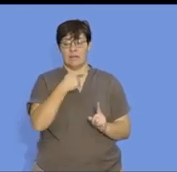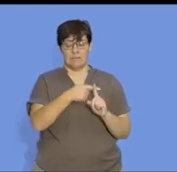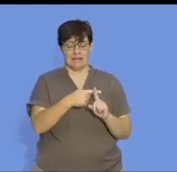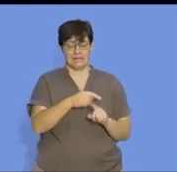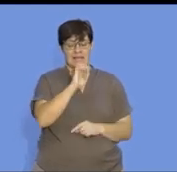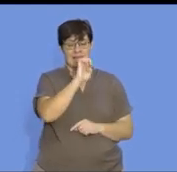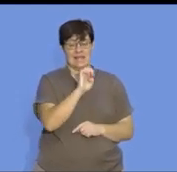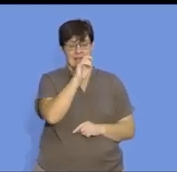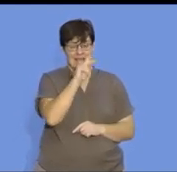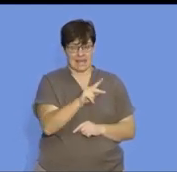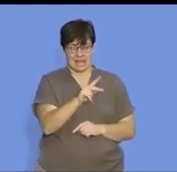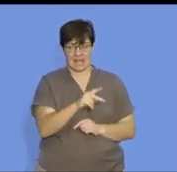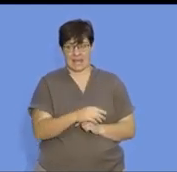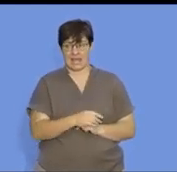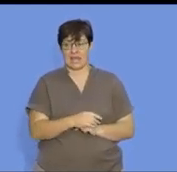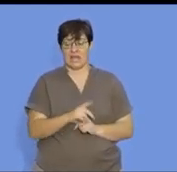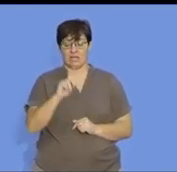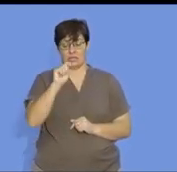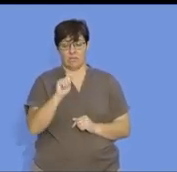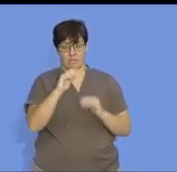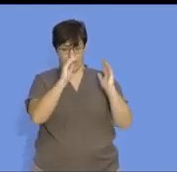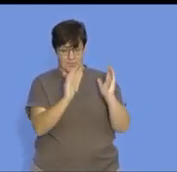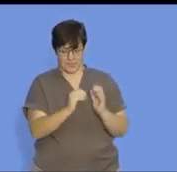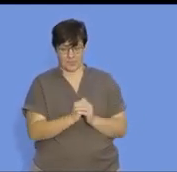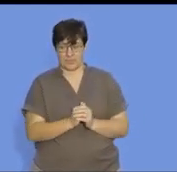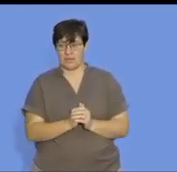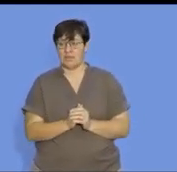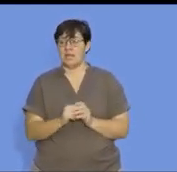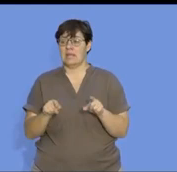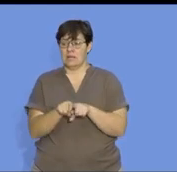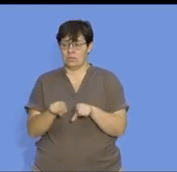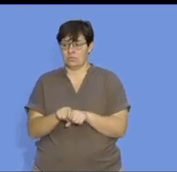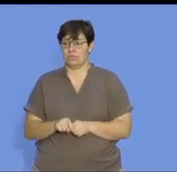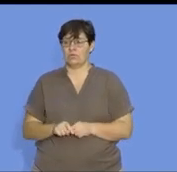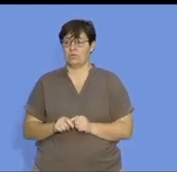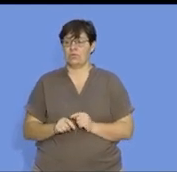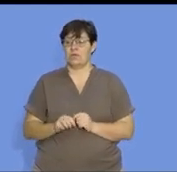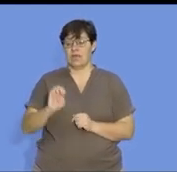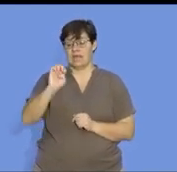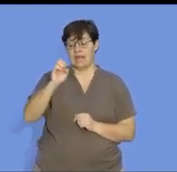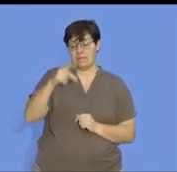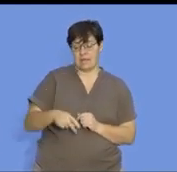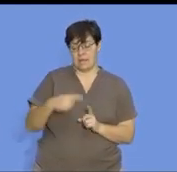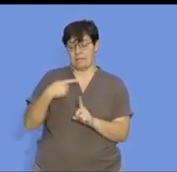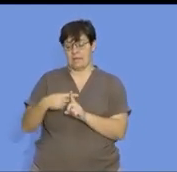plus the kinetic at the top. That's going to be equal to the potential